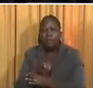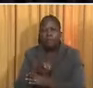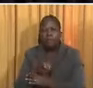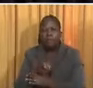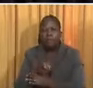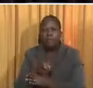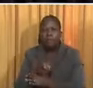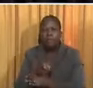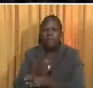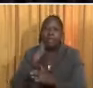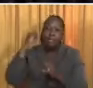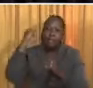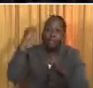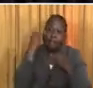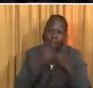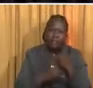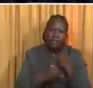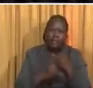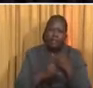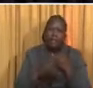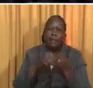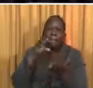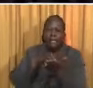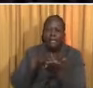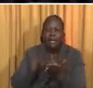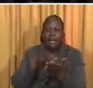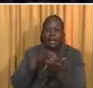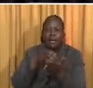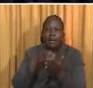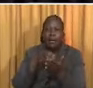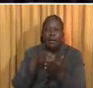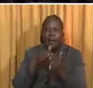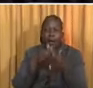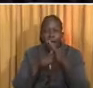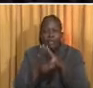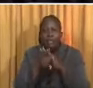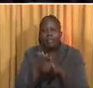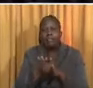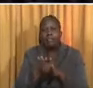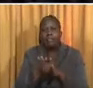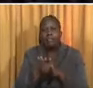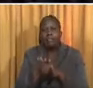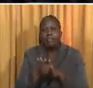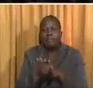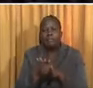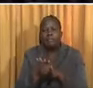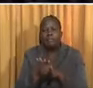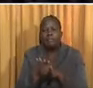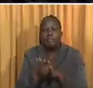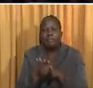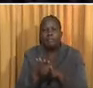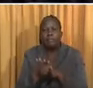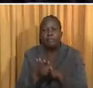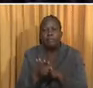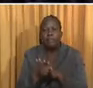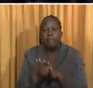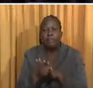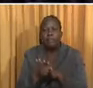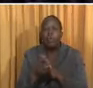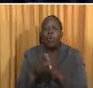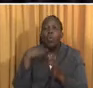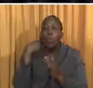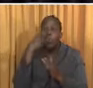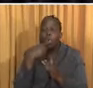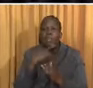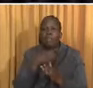The last matter under this ground is to consider the unanimous conclusion by both superior courts